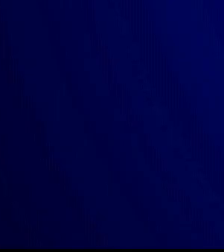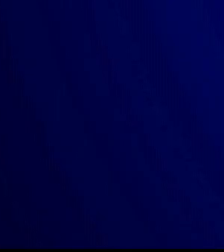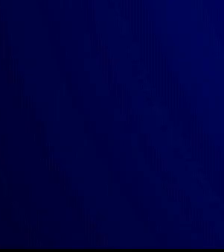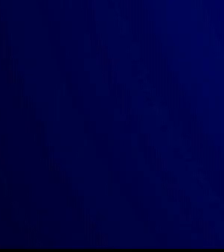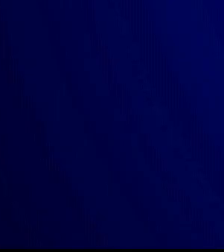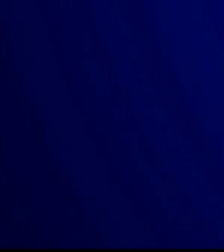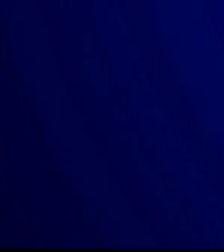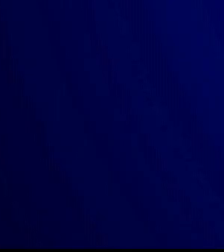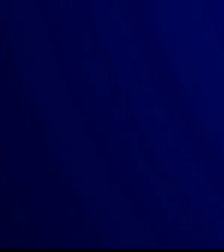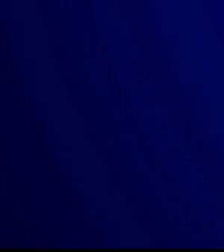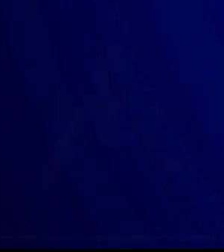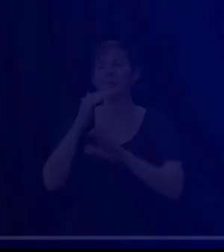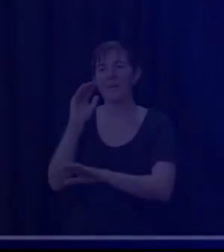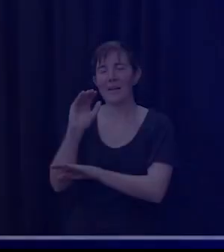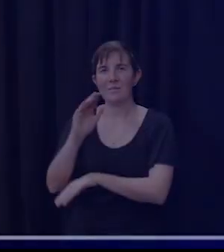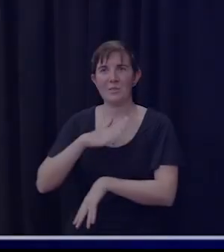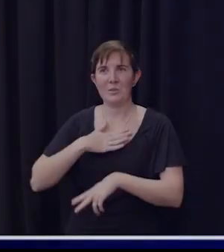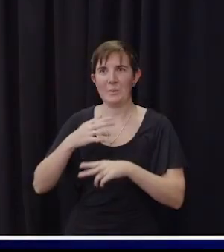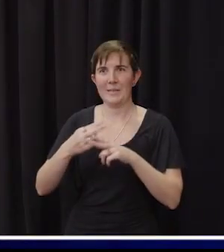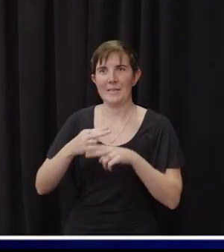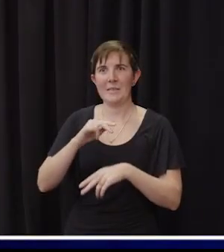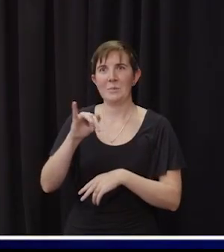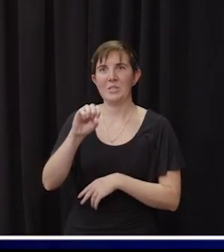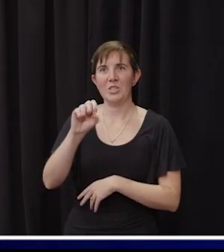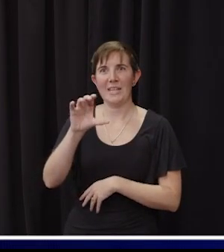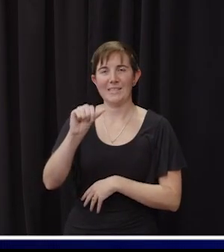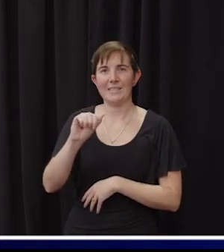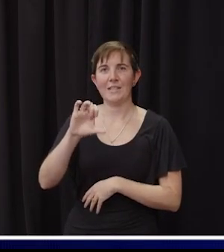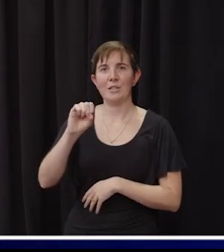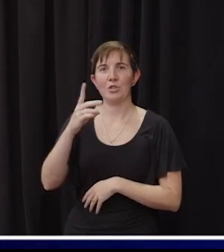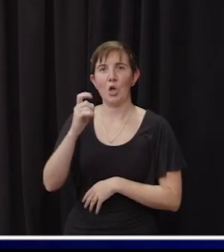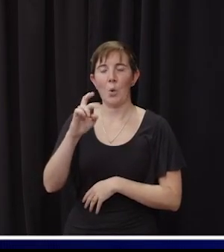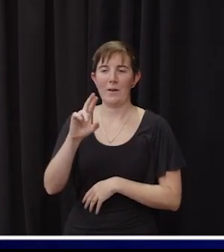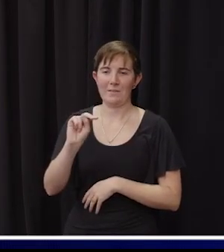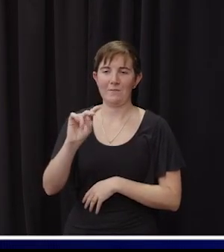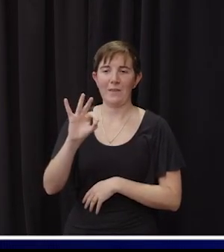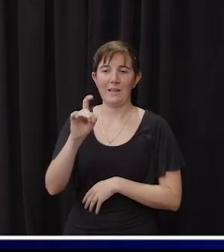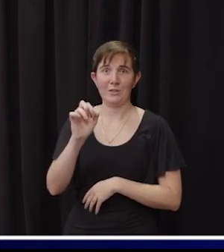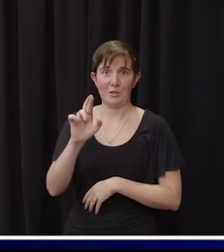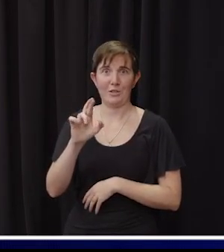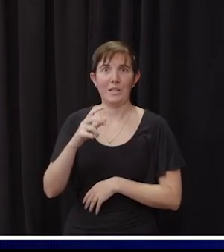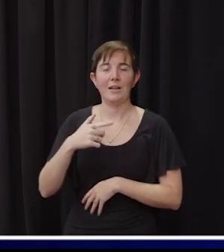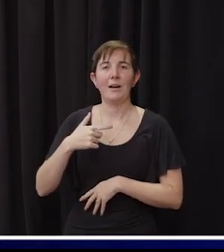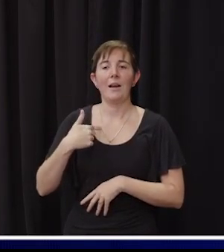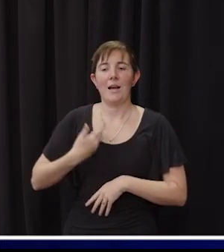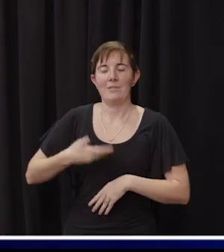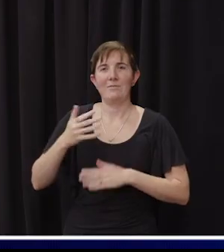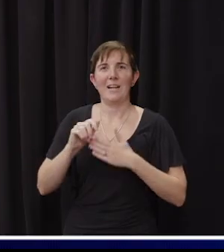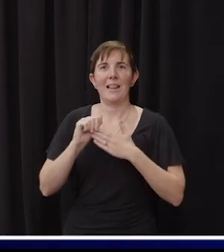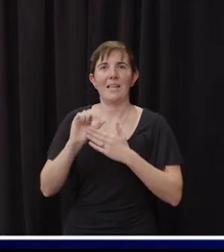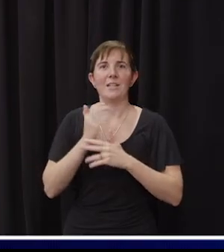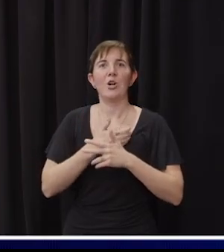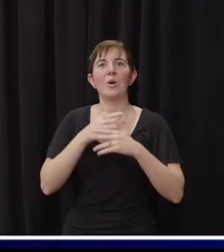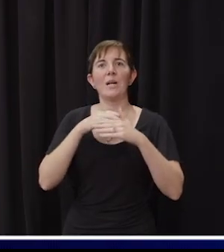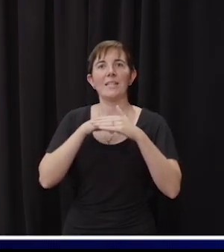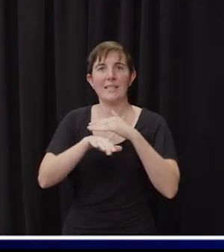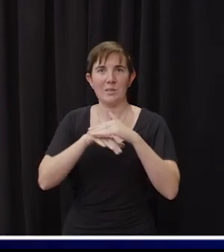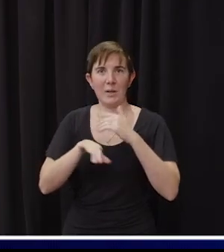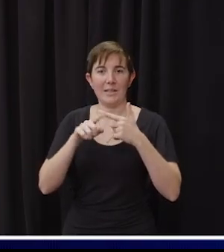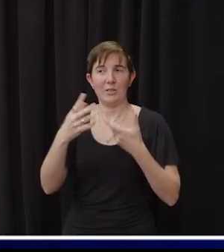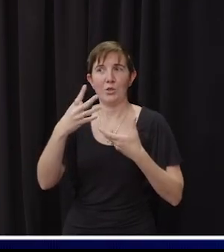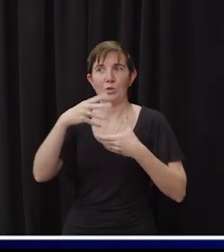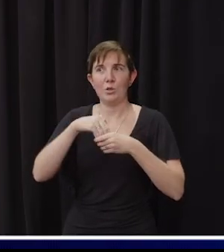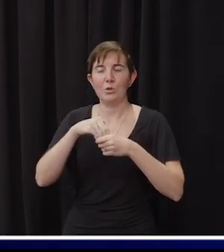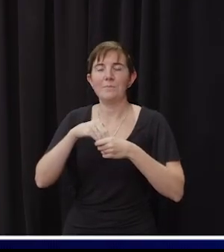Good afternoon. My name is Jessica Schoenfelder, and I lead our accessibility and inclusion program